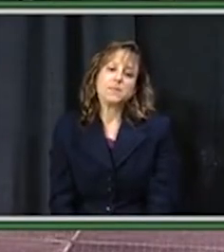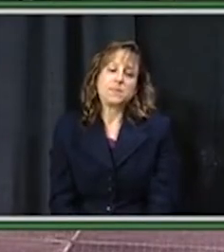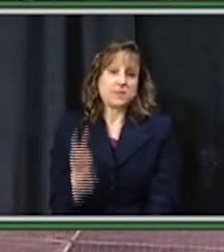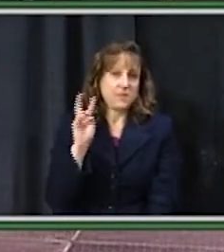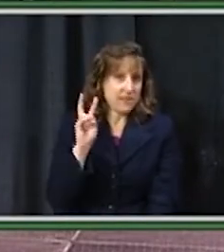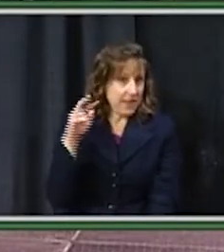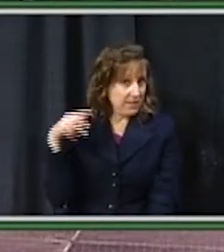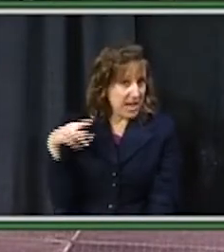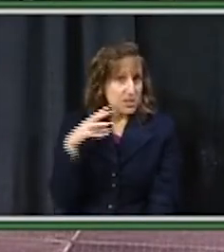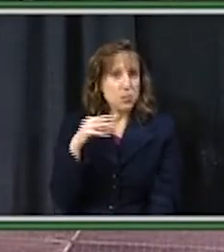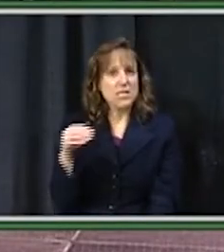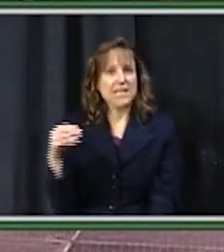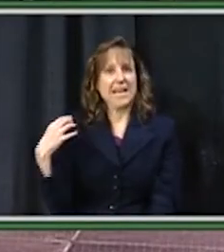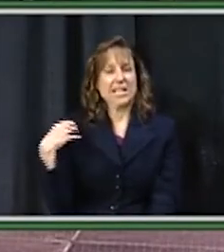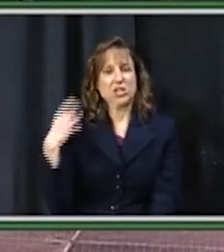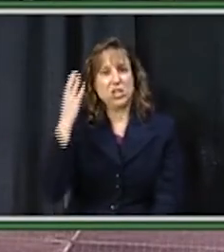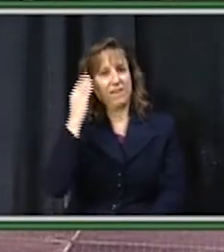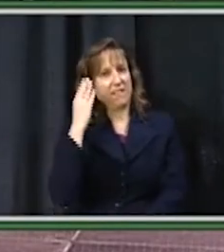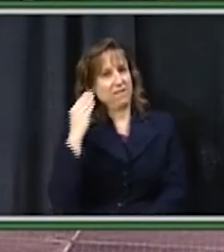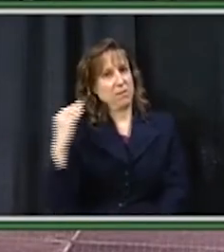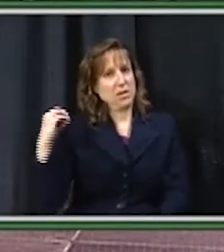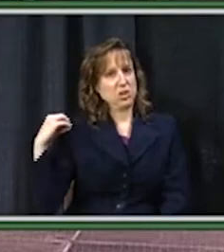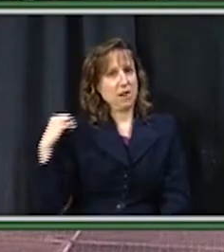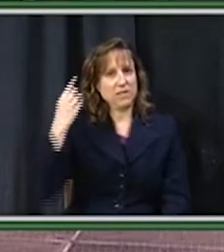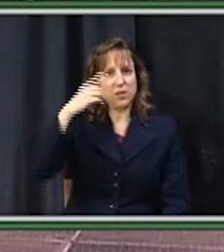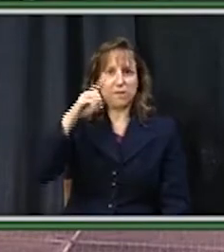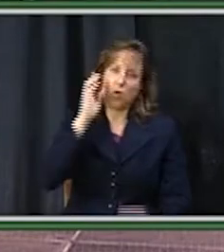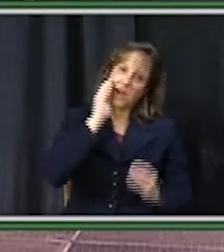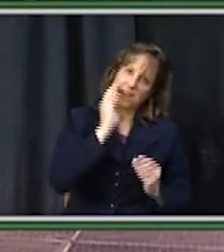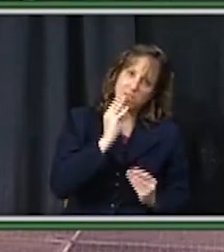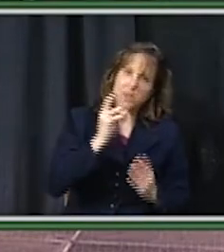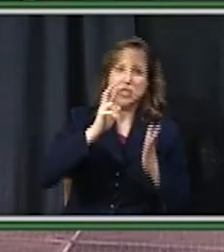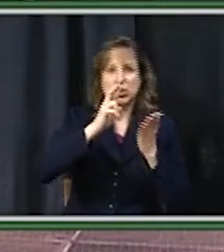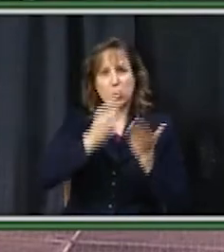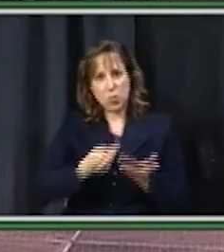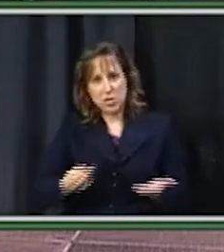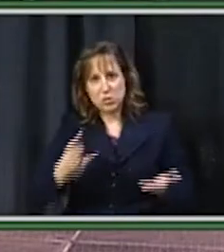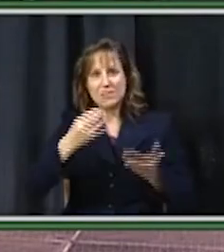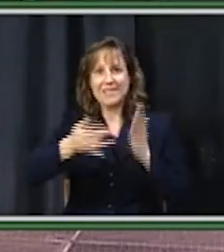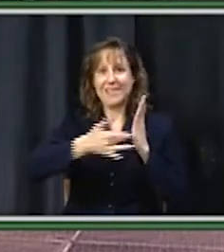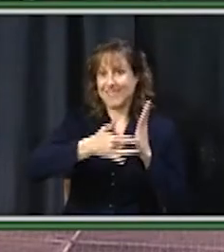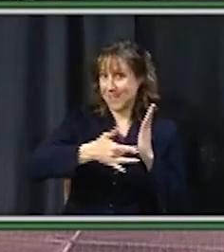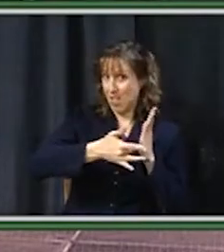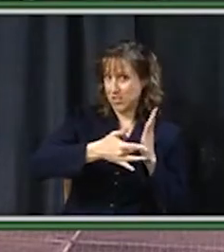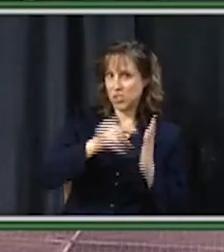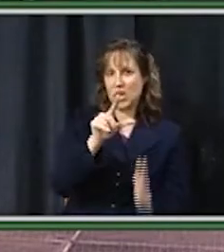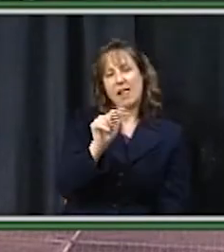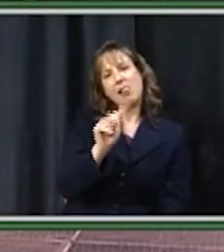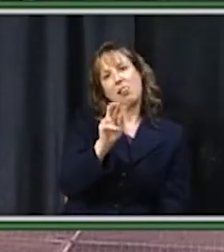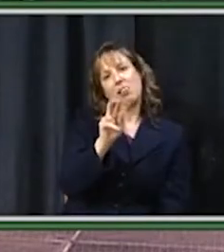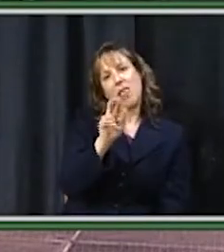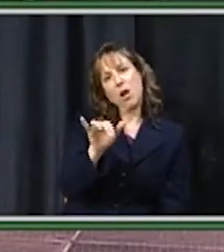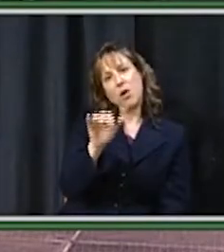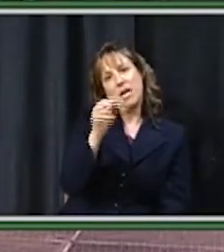Vice President and Chief Information Officer for Information, Resources, and Technology, Larry Gilbert.